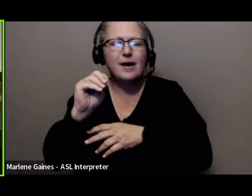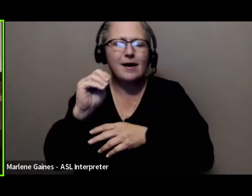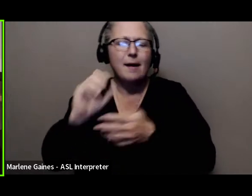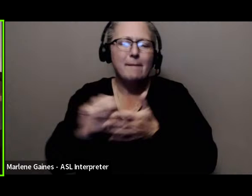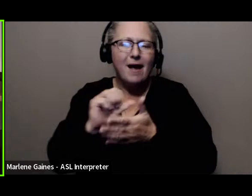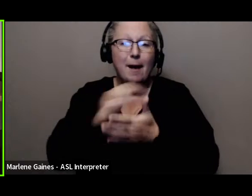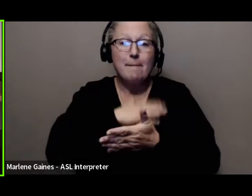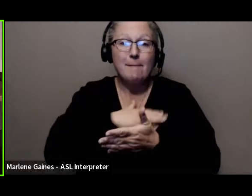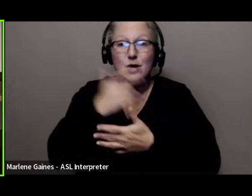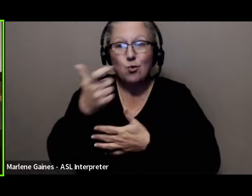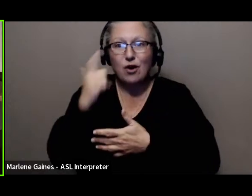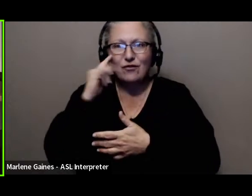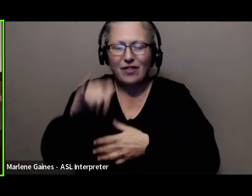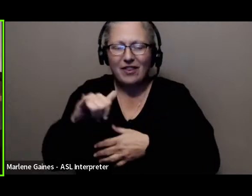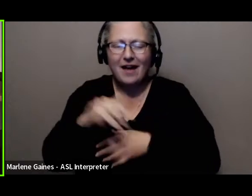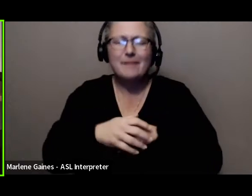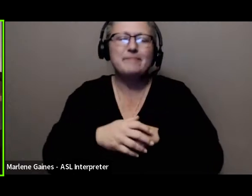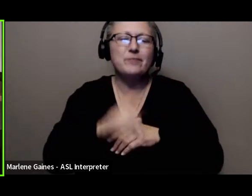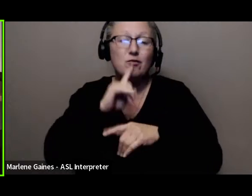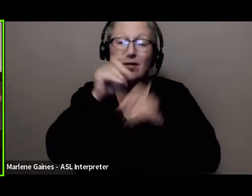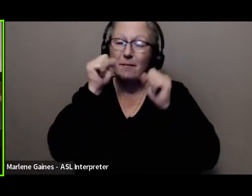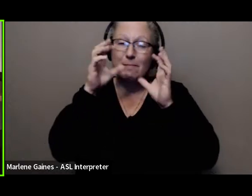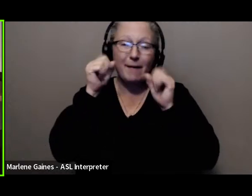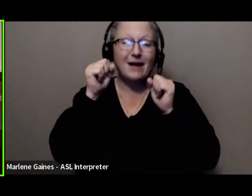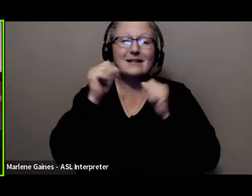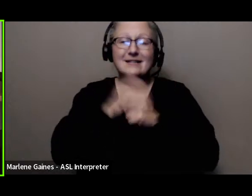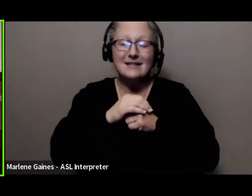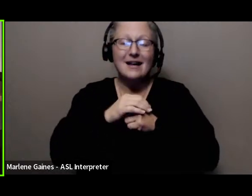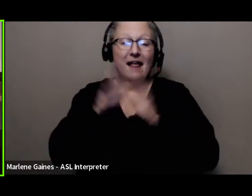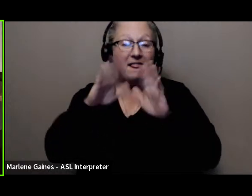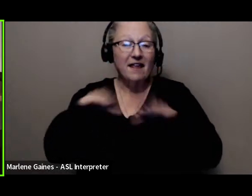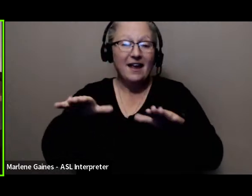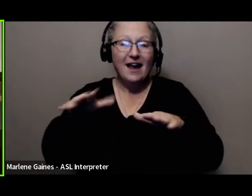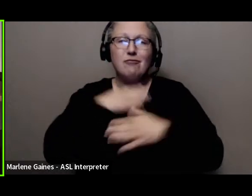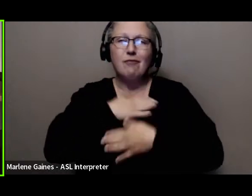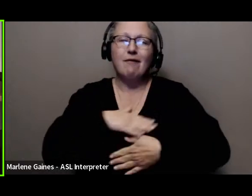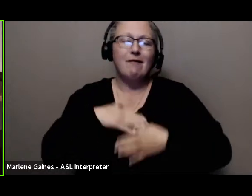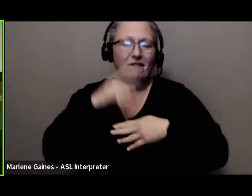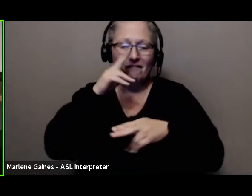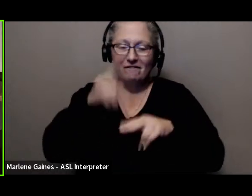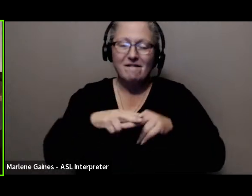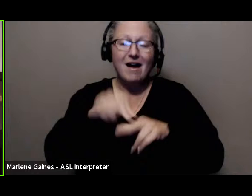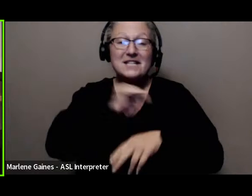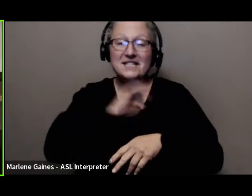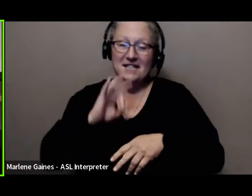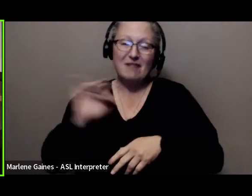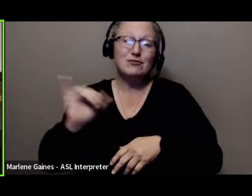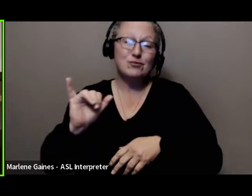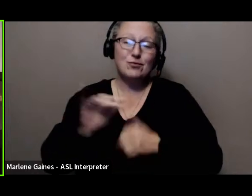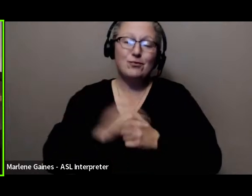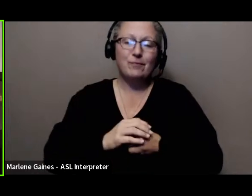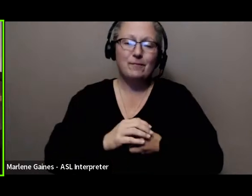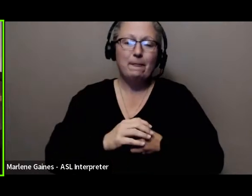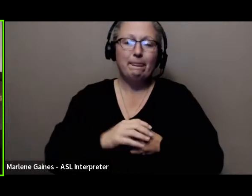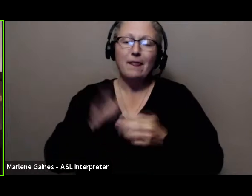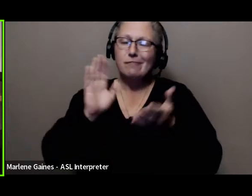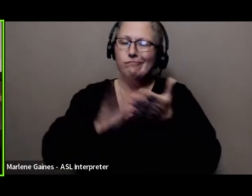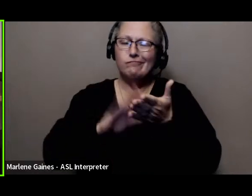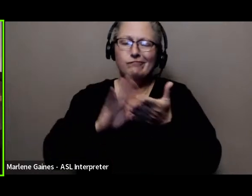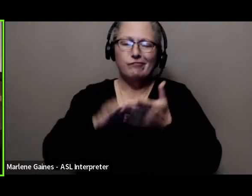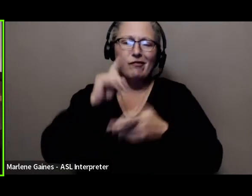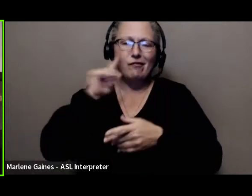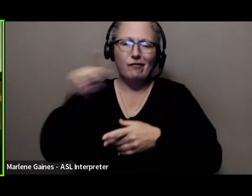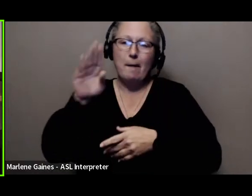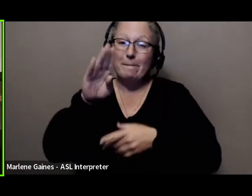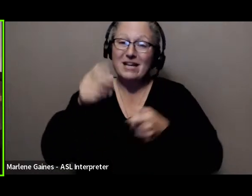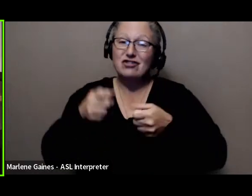So please be on the lookout for that. But it was amazing. And I know the kids had so much fun, and the staff did too. And big shout out for